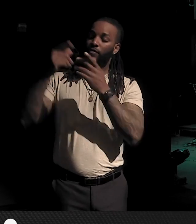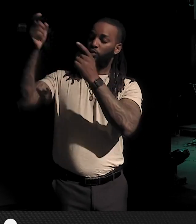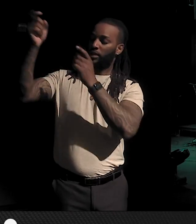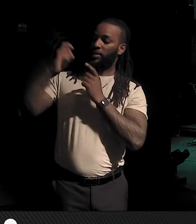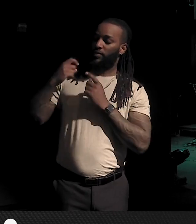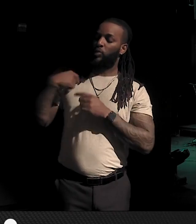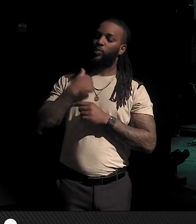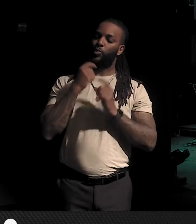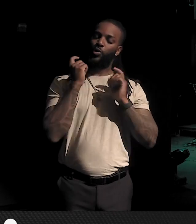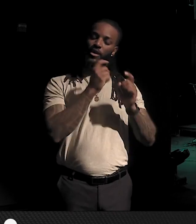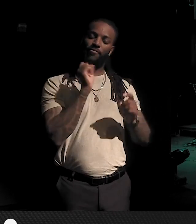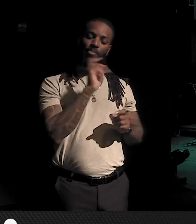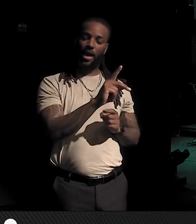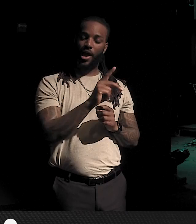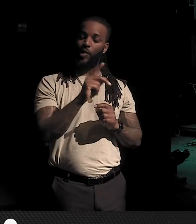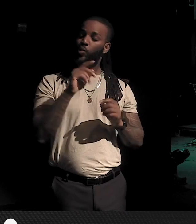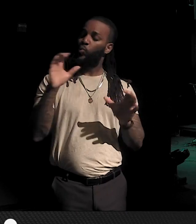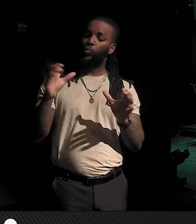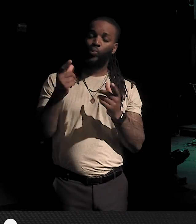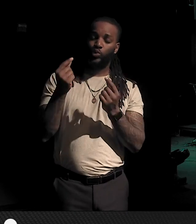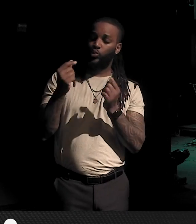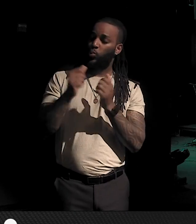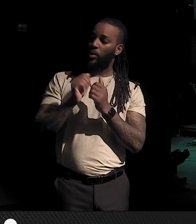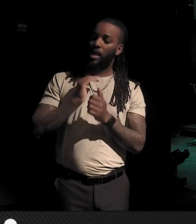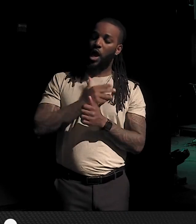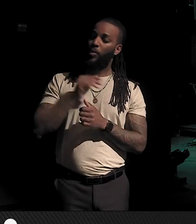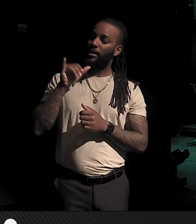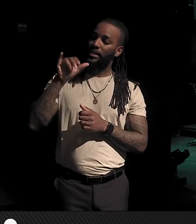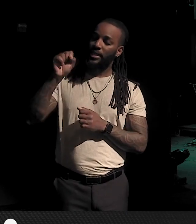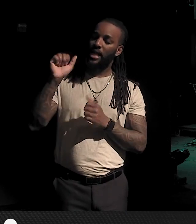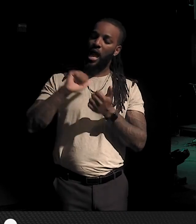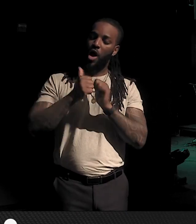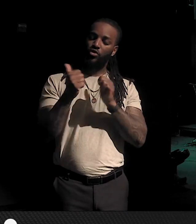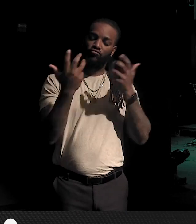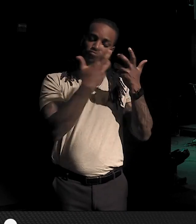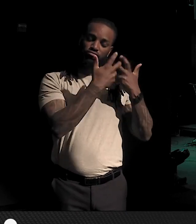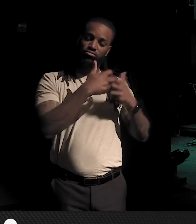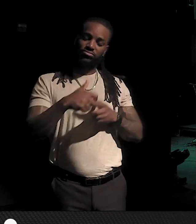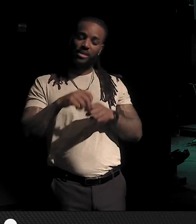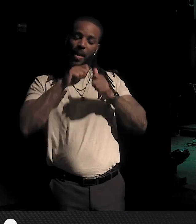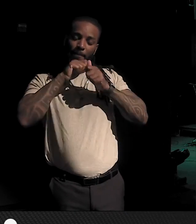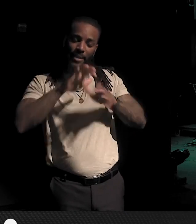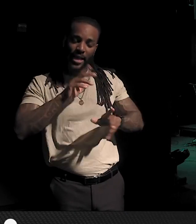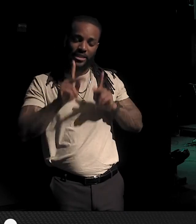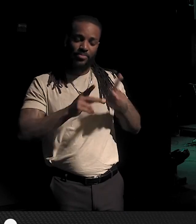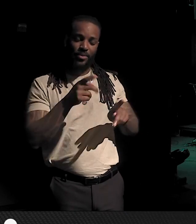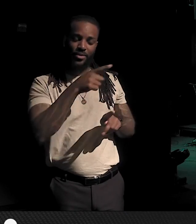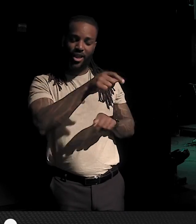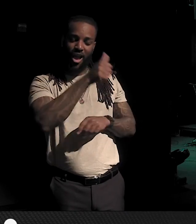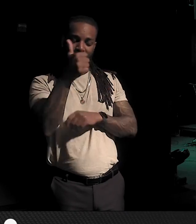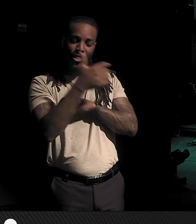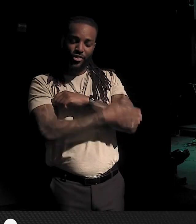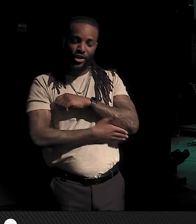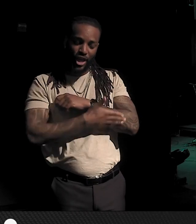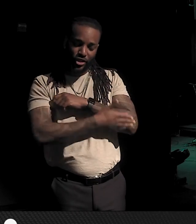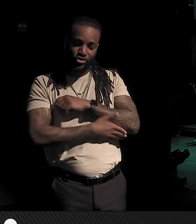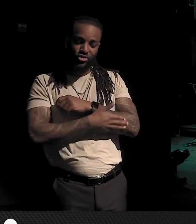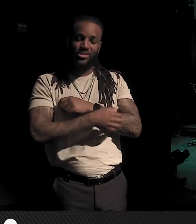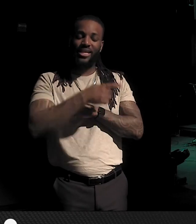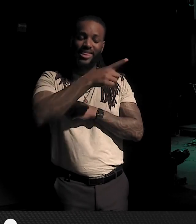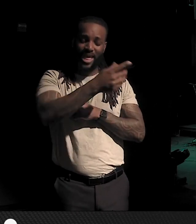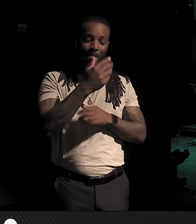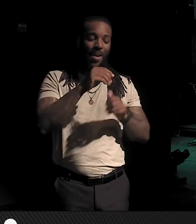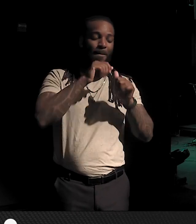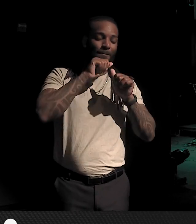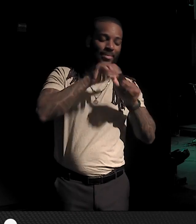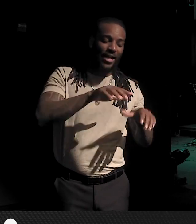Yes. What you do with all those yeses, how you sew them together and bless people on the other side of the world, who then in turn will bless others that we may never even meet